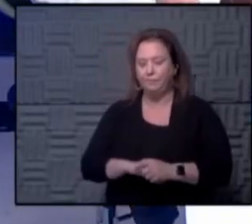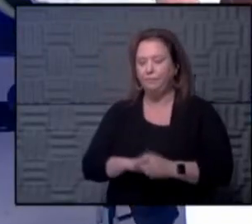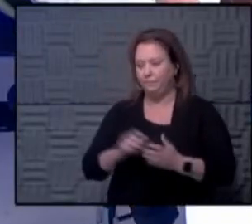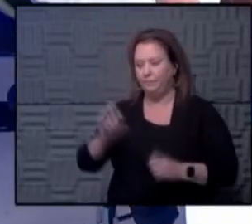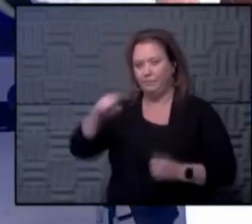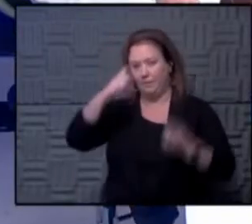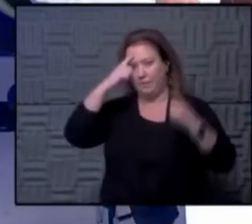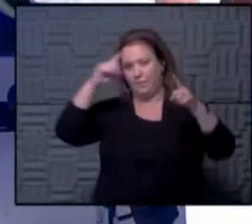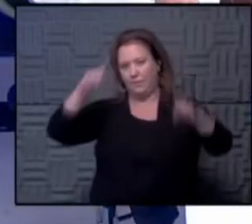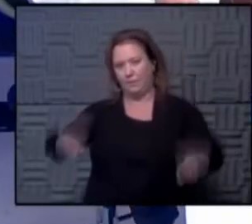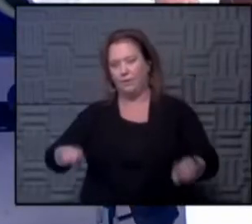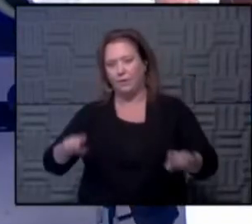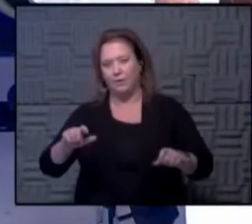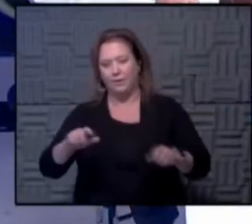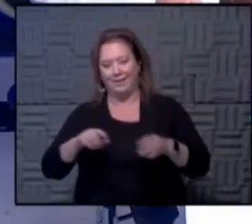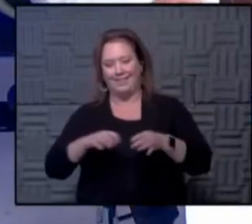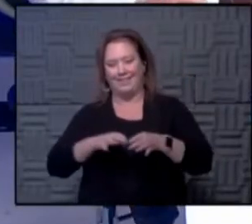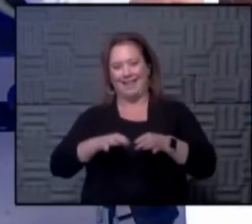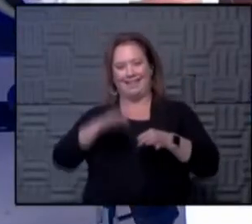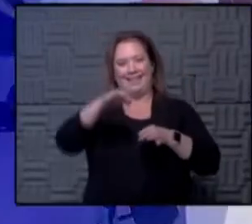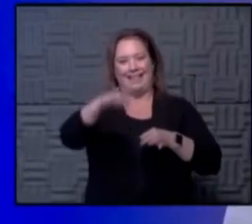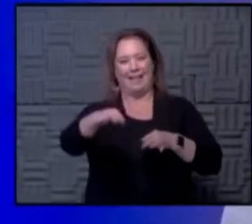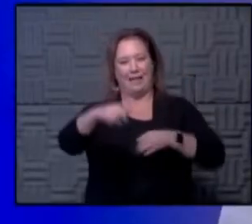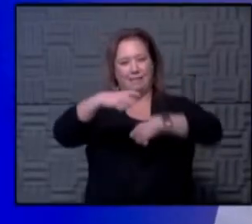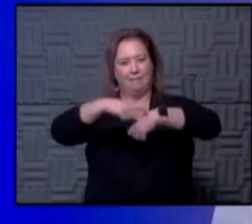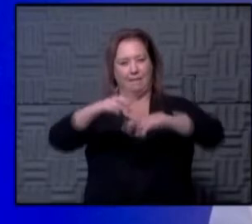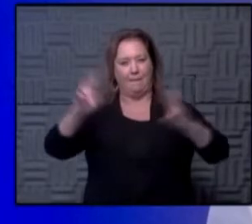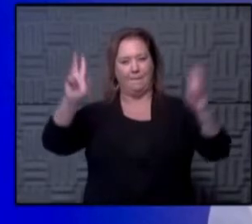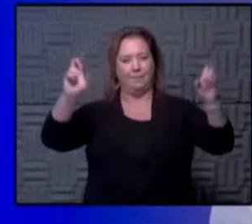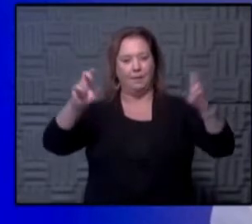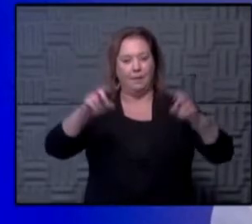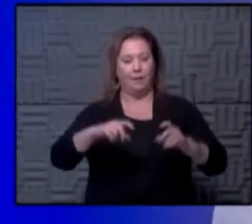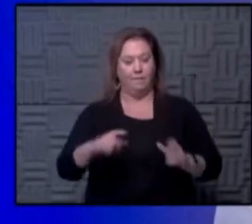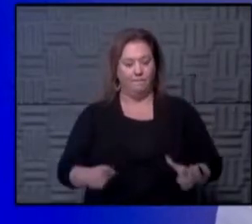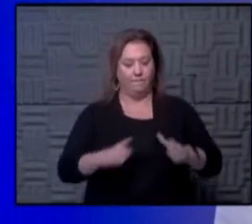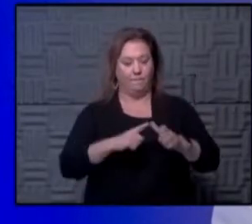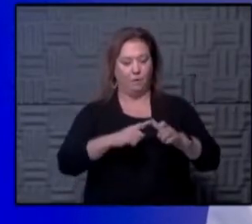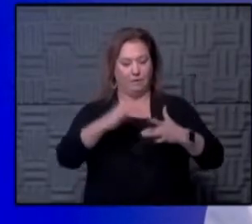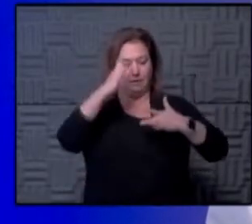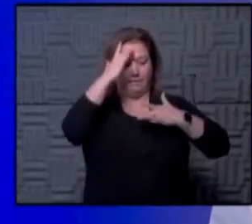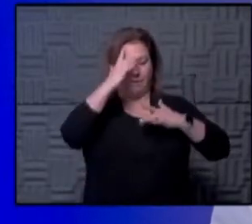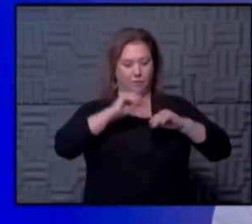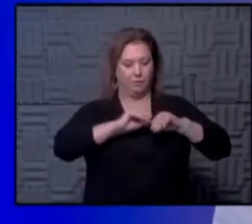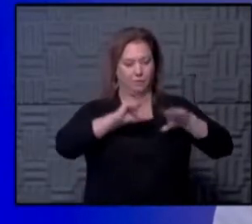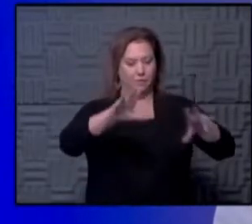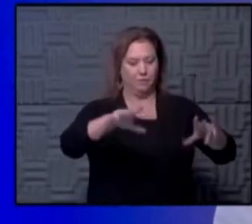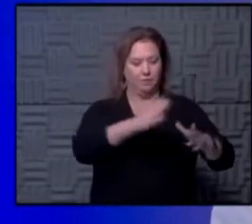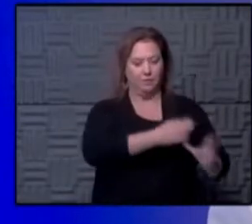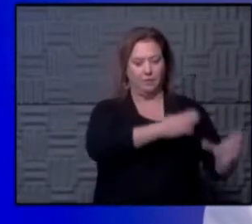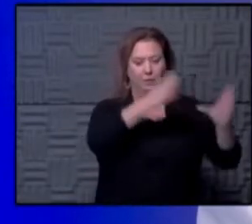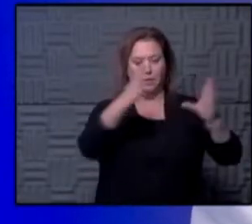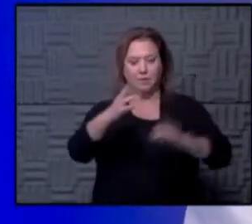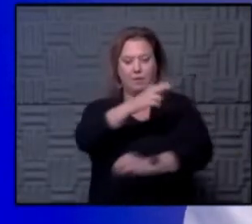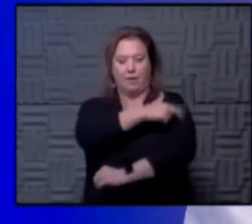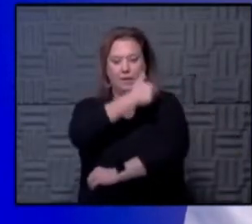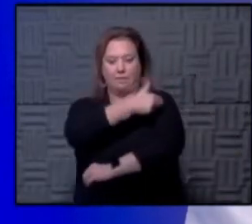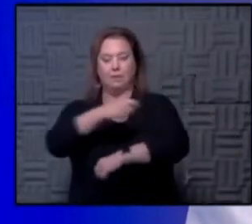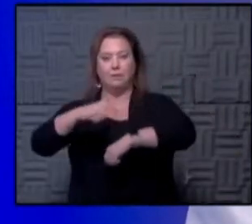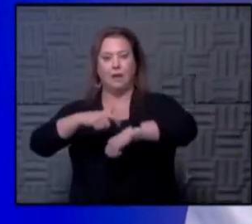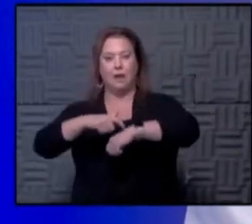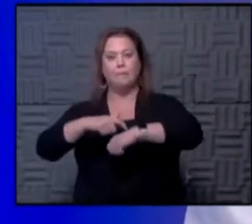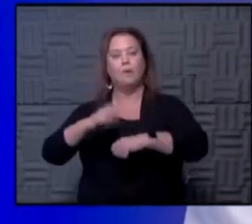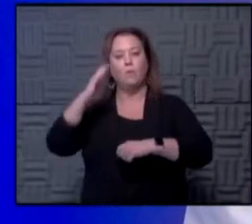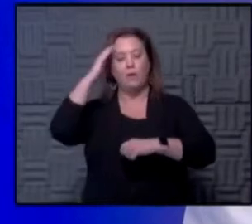agree. There's always the delay. There's that delay from the first infections to the hospitalizations. And we know there's the